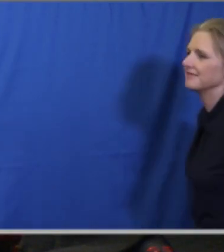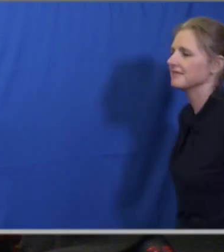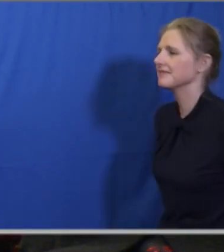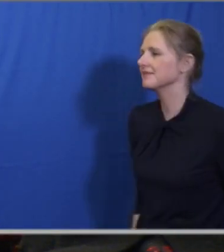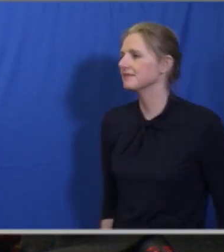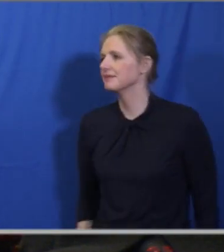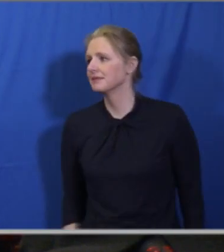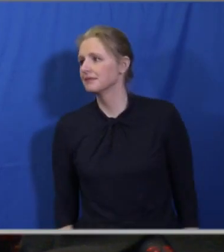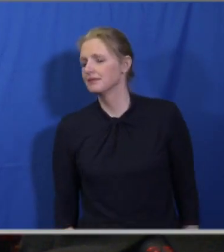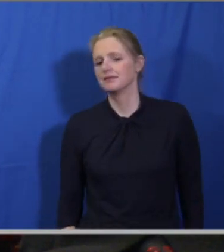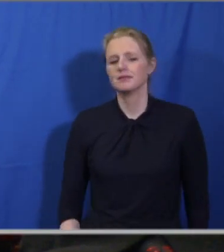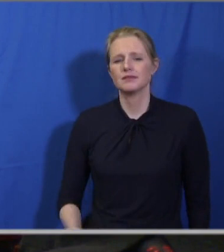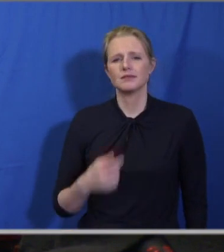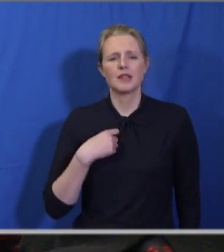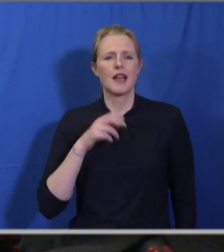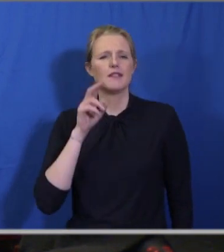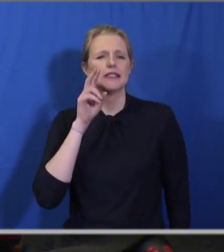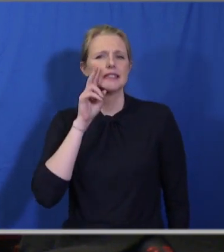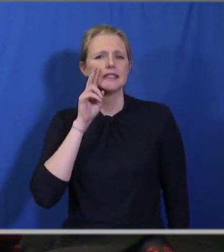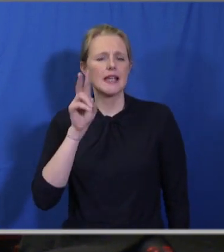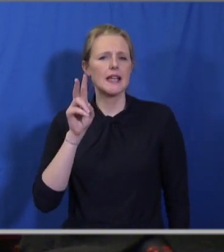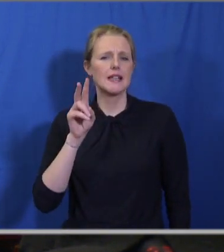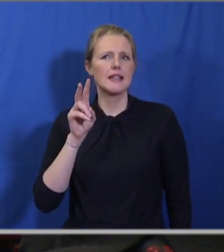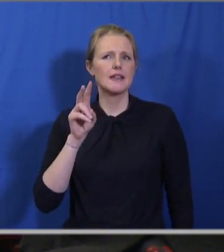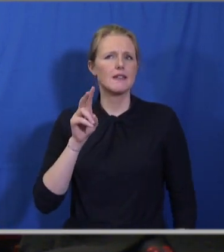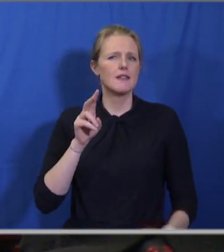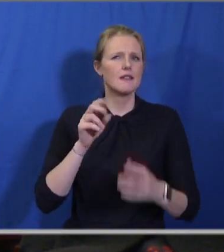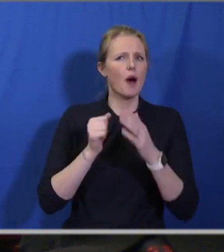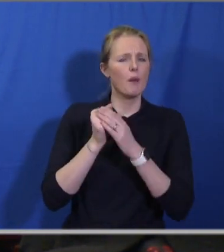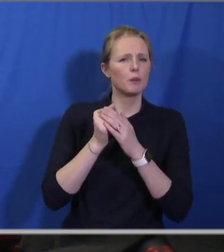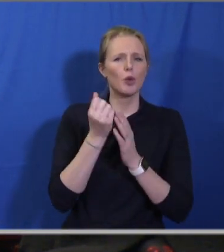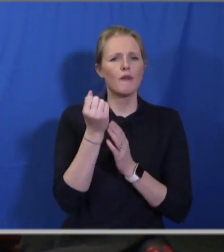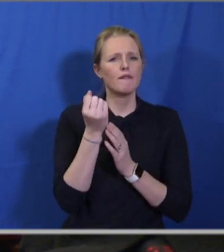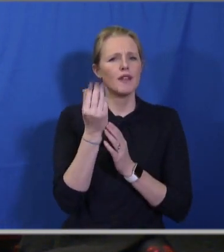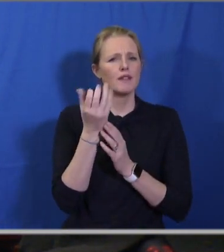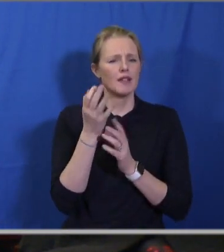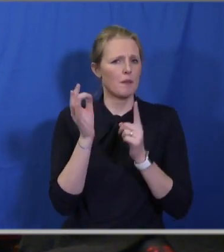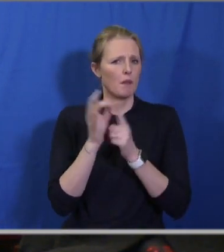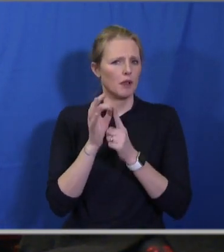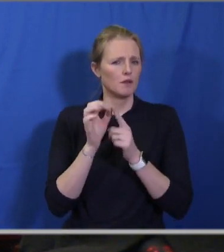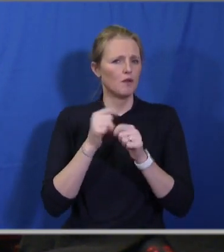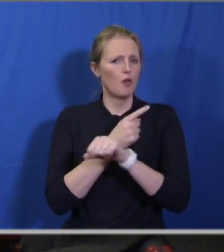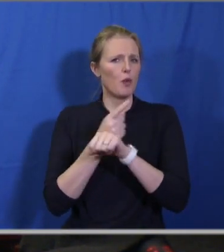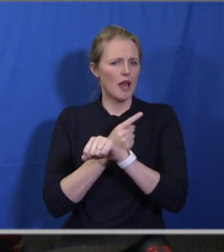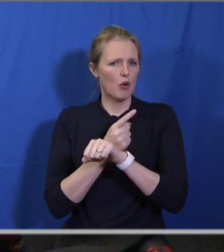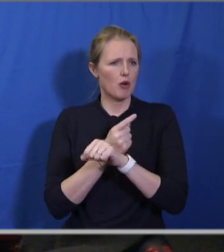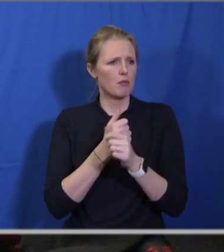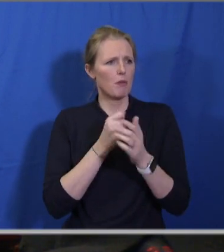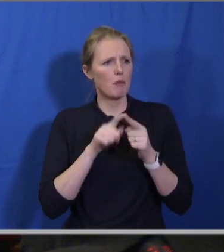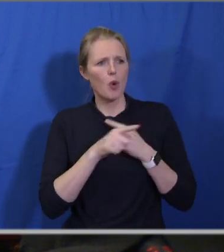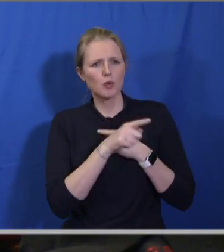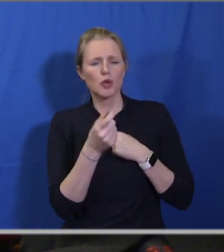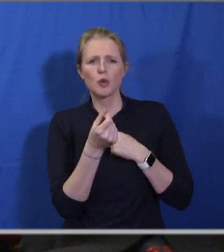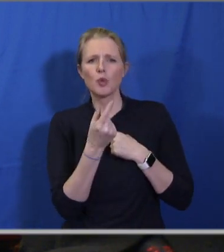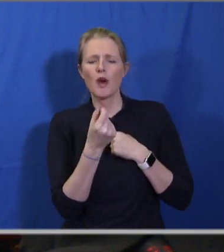is £15 an hour. Generally I'm seeing £12.60. How can I possibly do